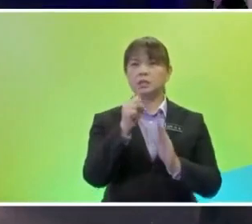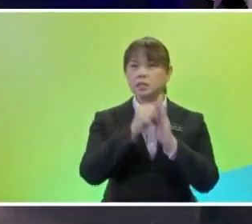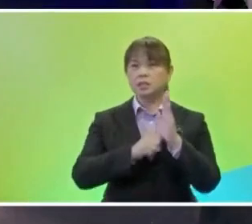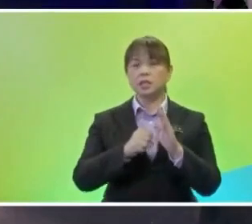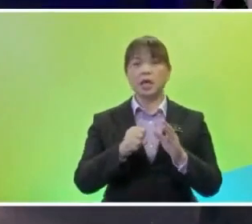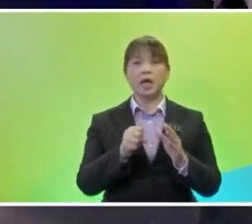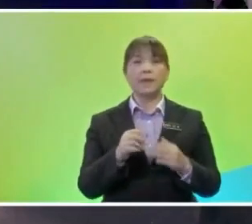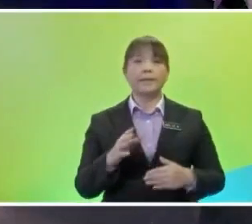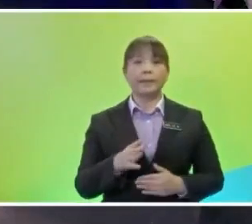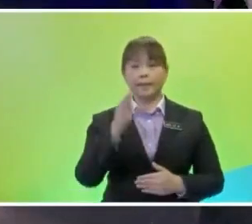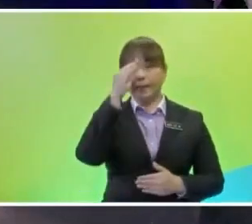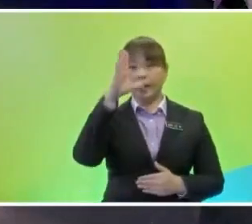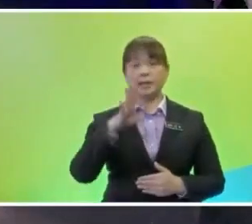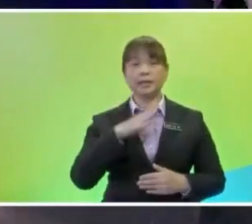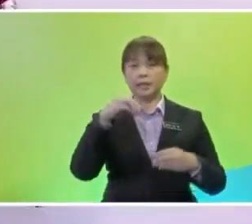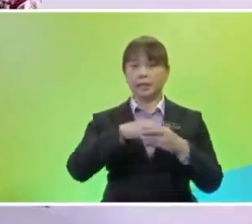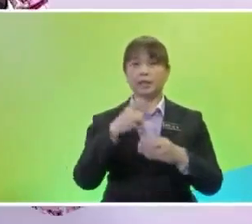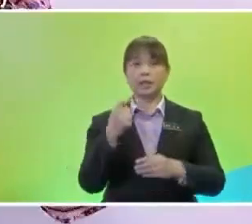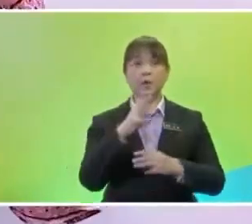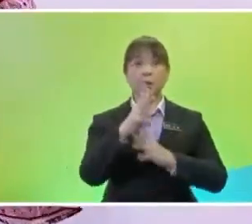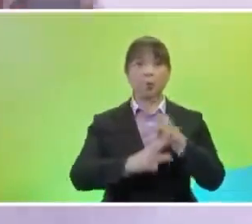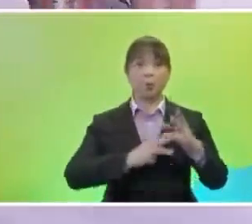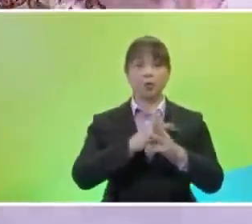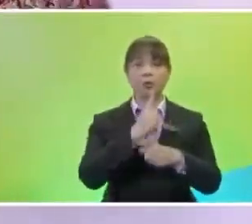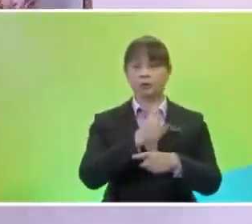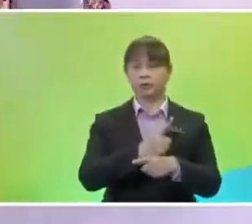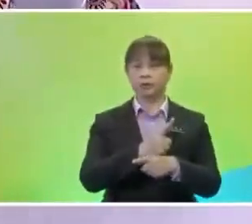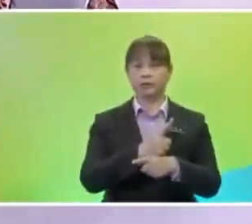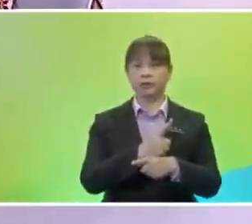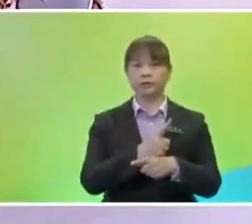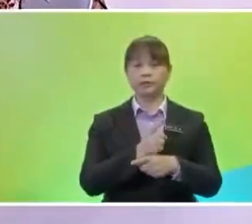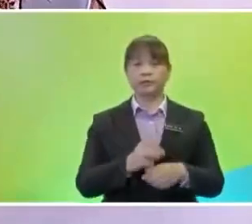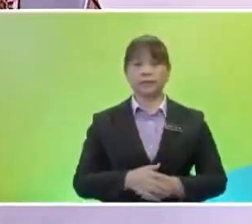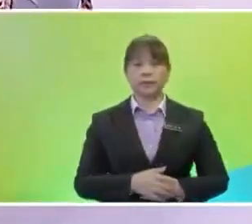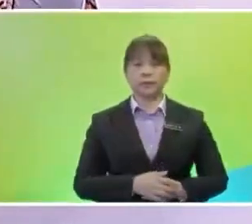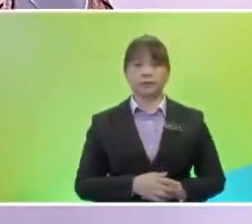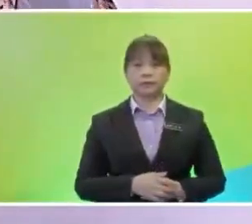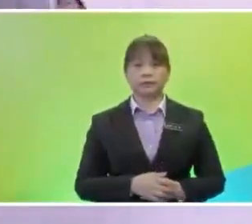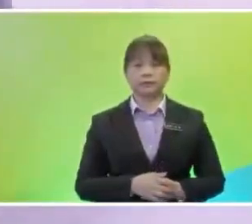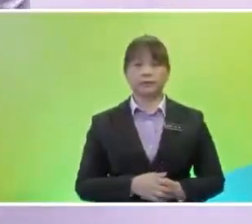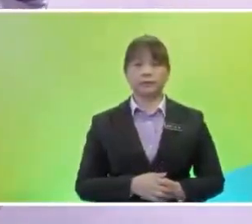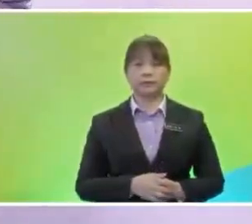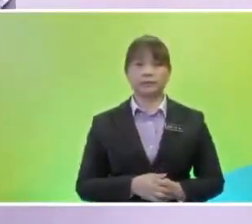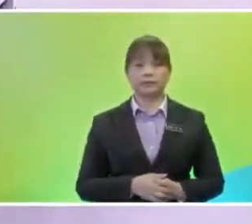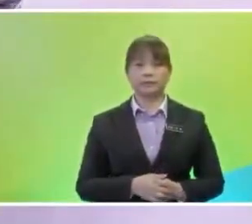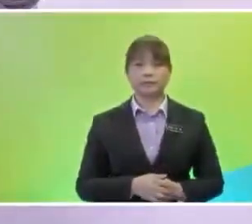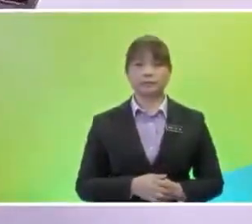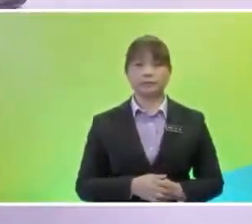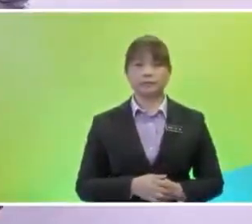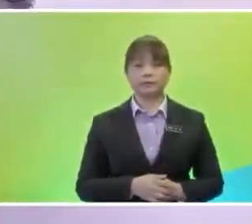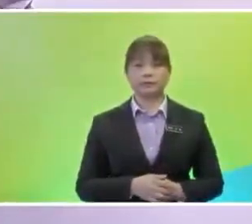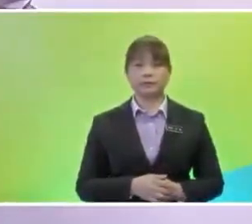world. Very good answer. Mm-mm. Okay, now, when you compare the strength of Superman with our